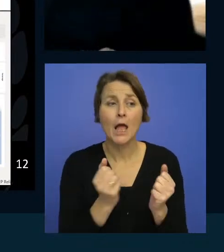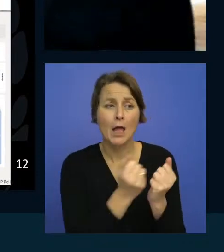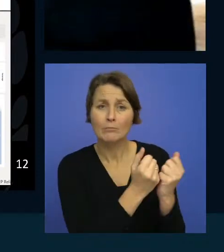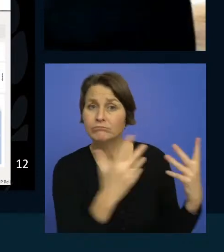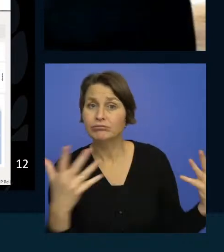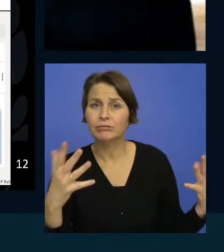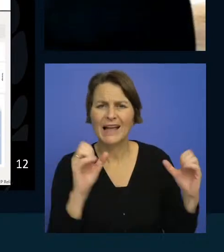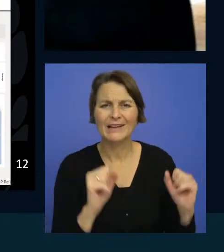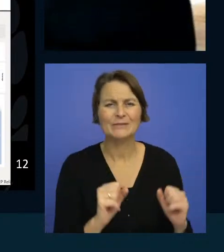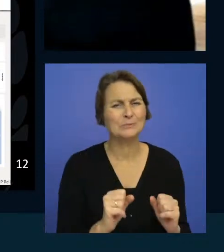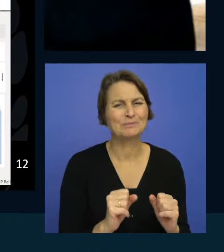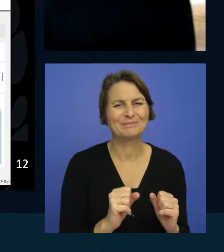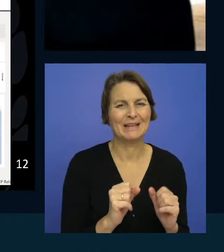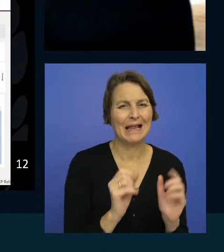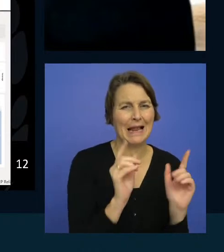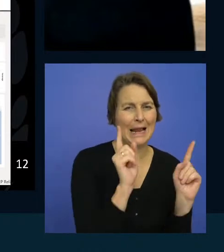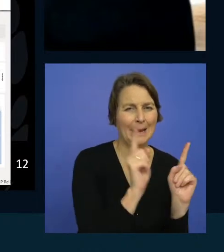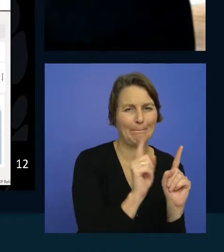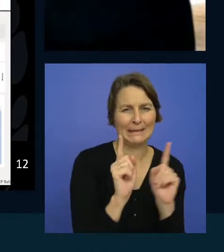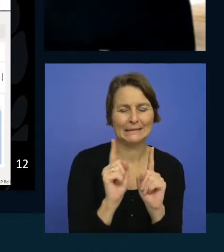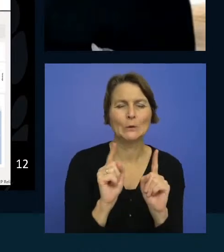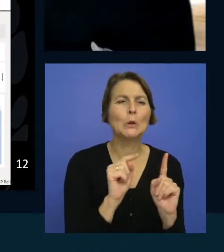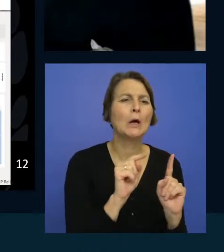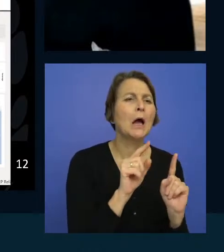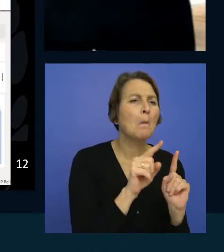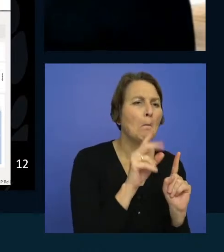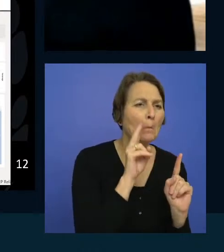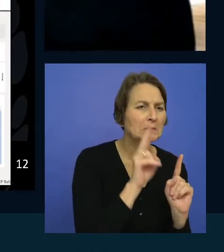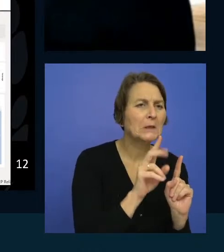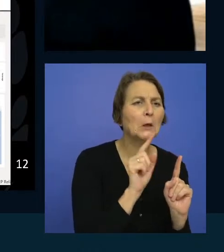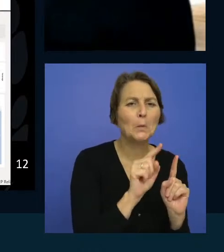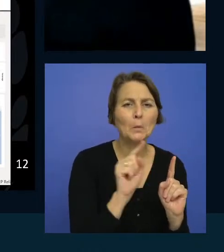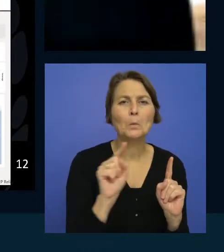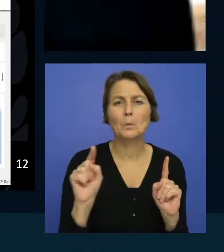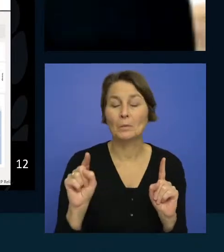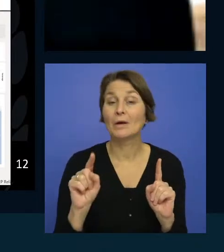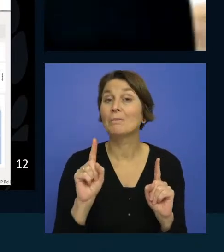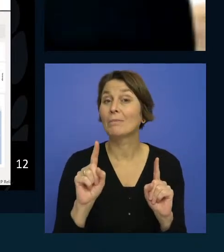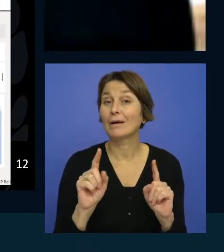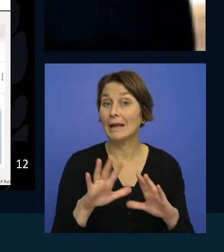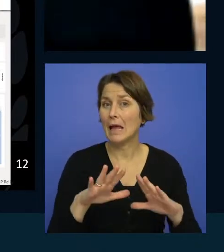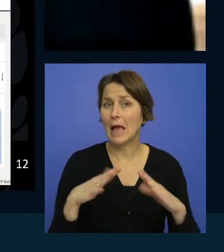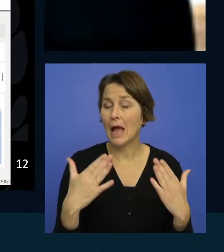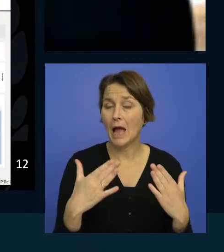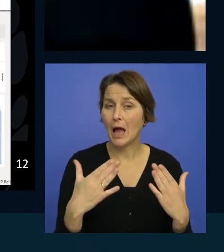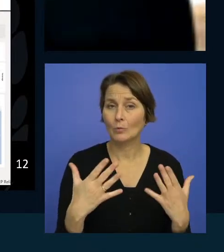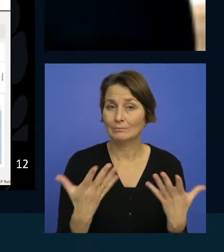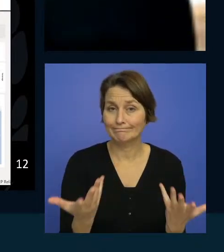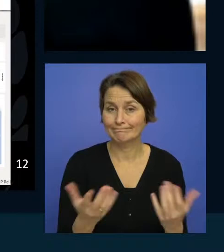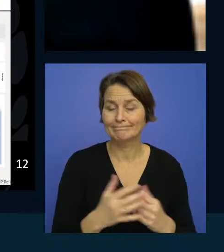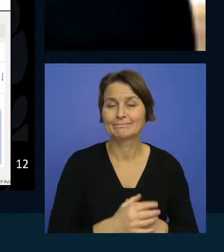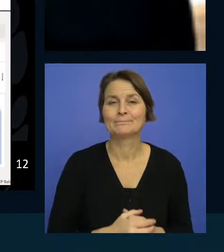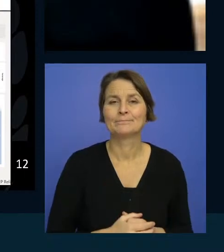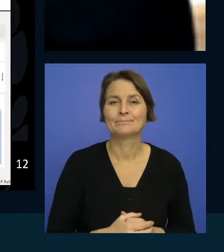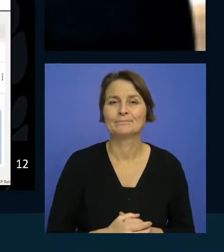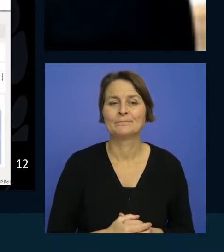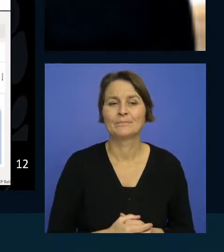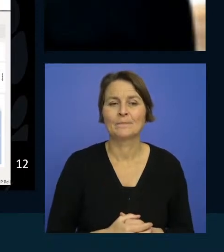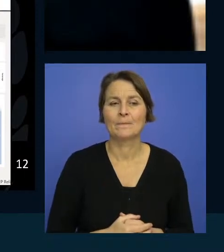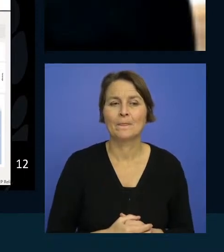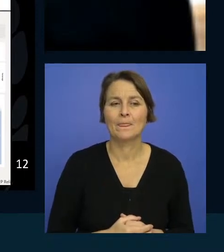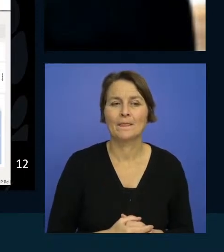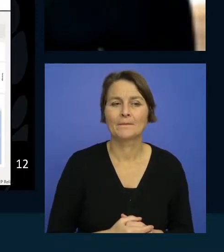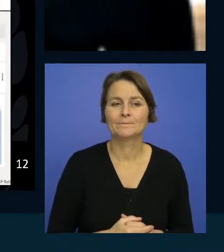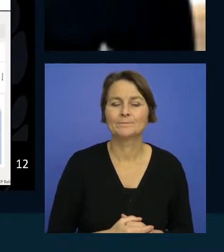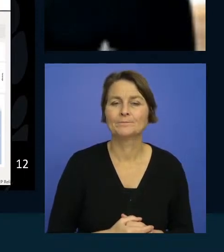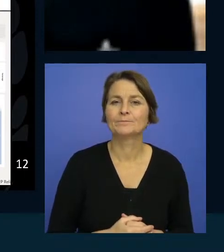moment. But there is an answer to it. So on Microsoft Docs, there is